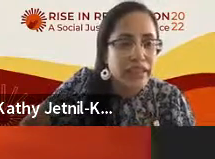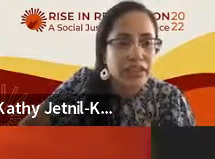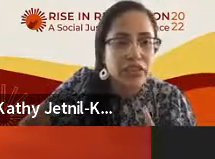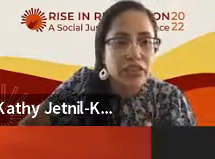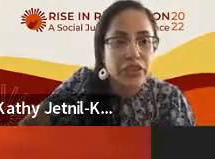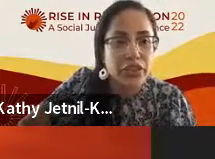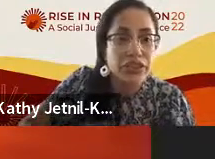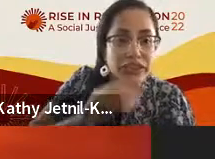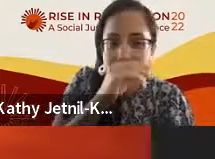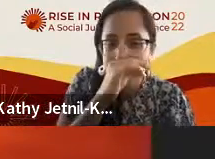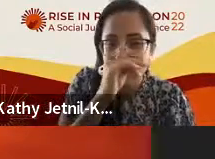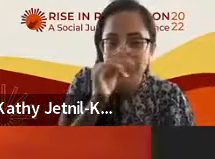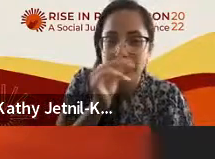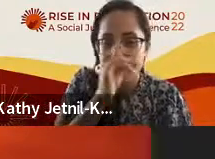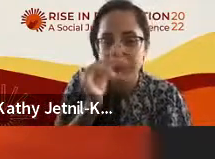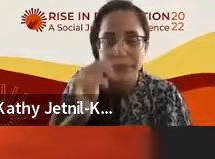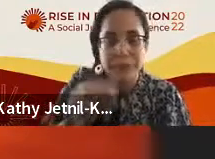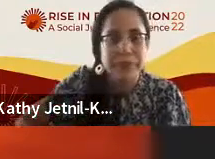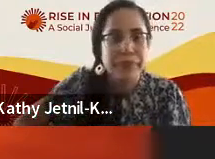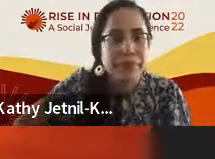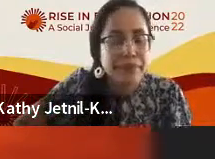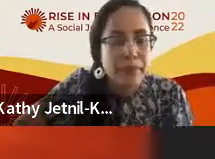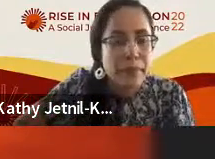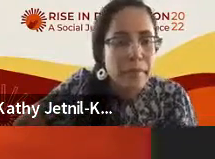second, I think. It's called Anointed.